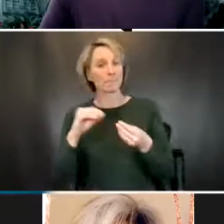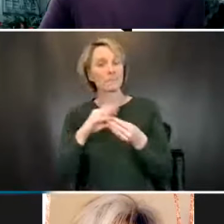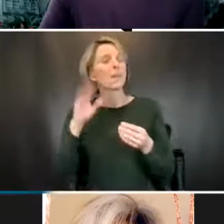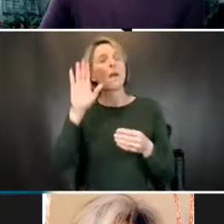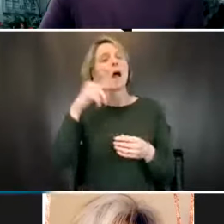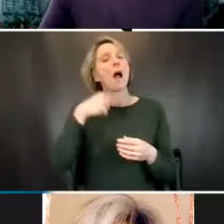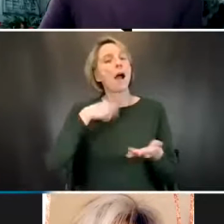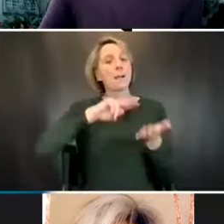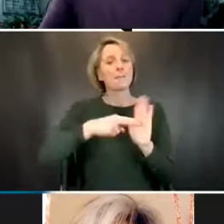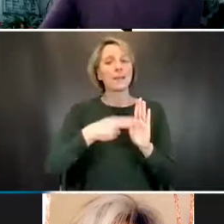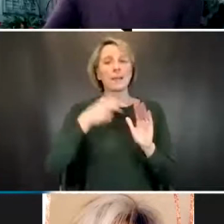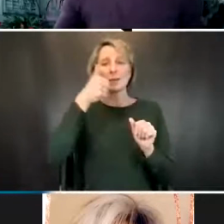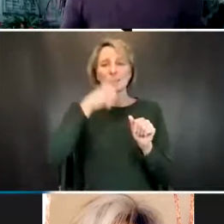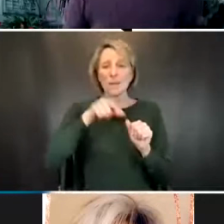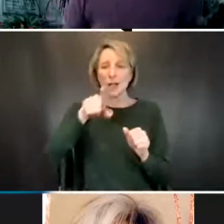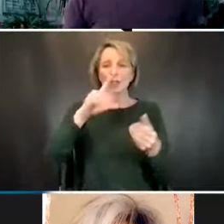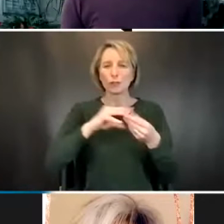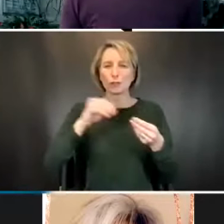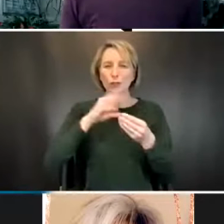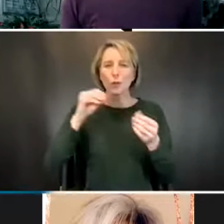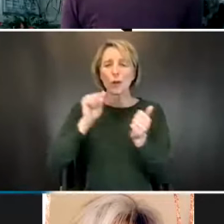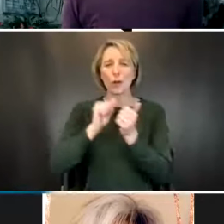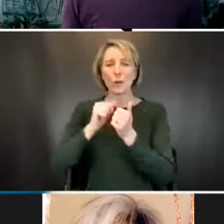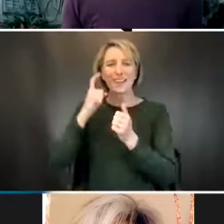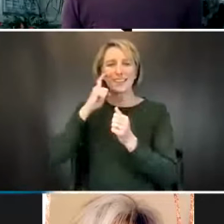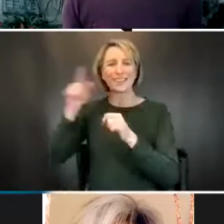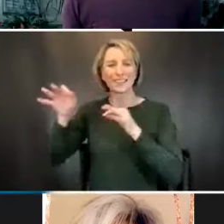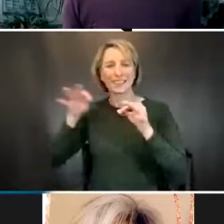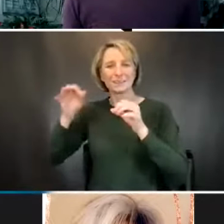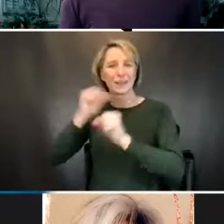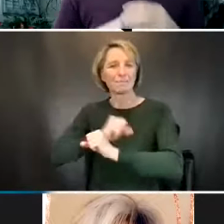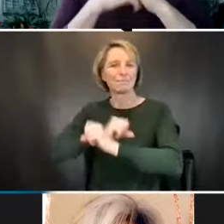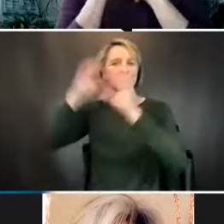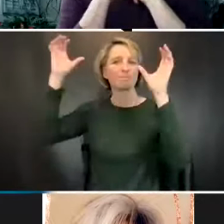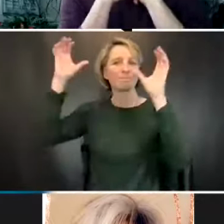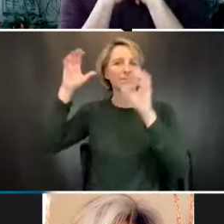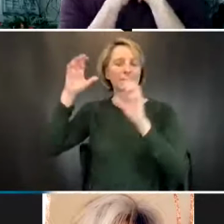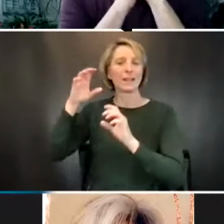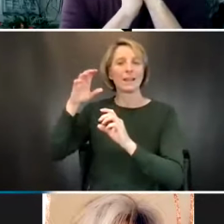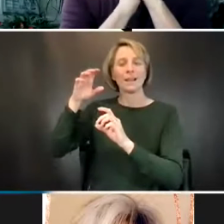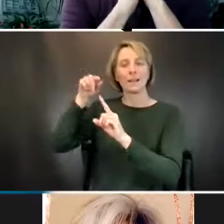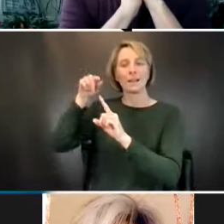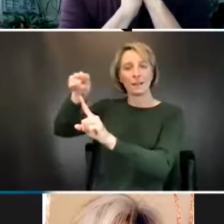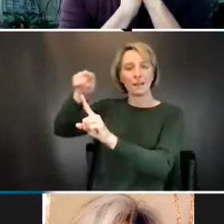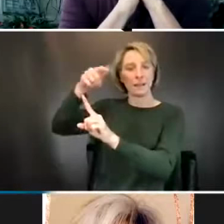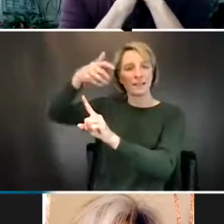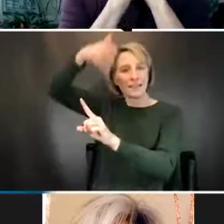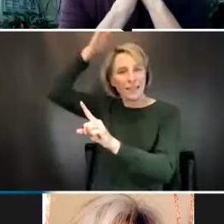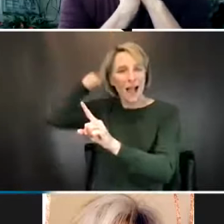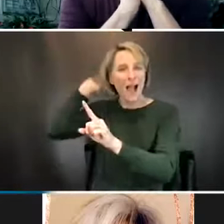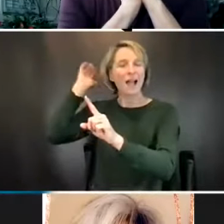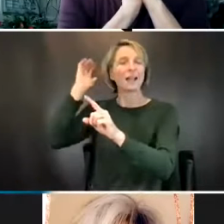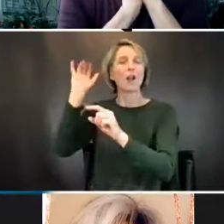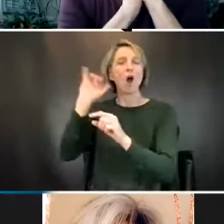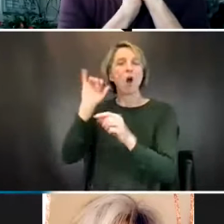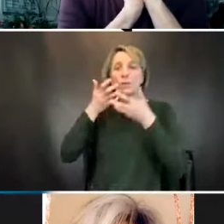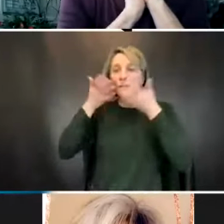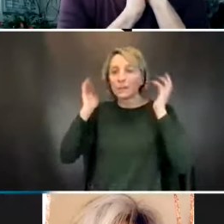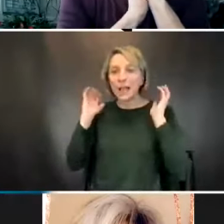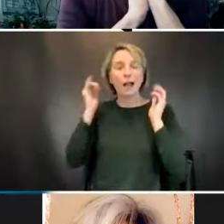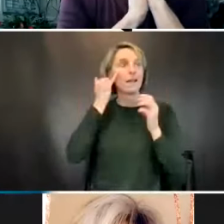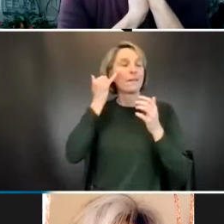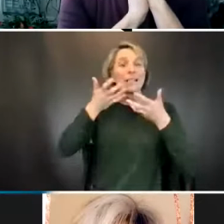talking about that whole story with the tiger, how the cavemen back then with the tiger, once they get rid of the stressor, the tiger's